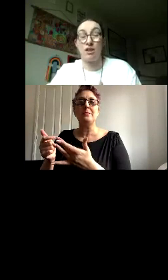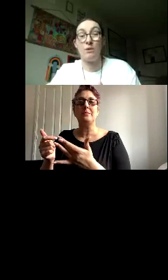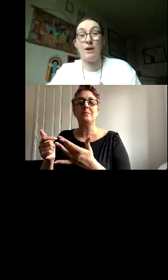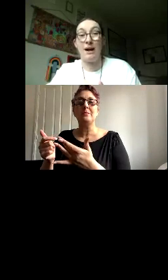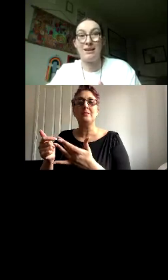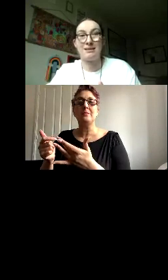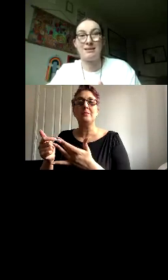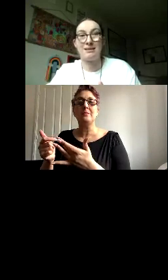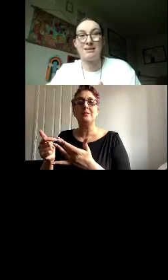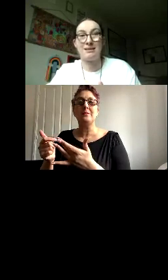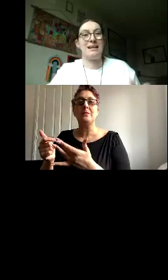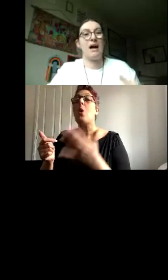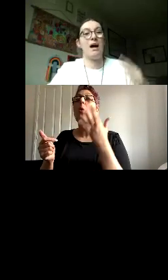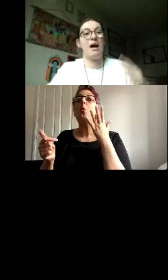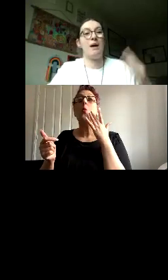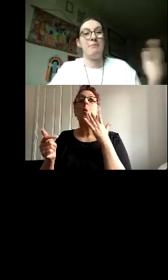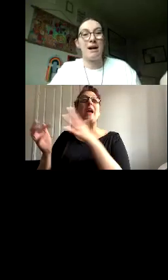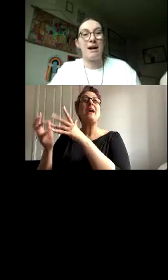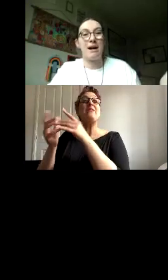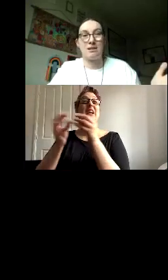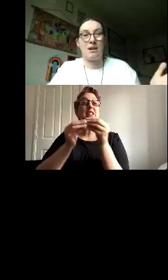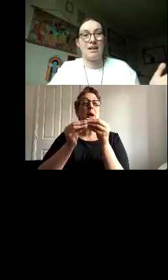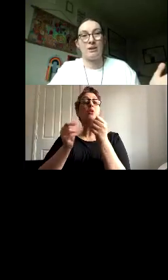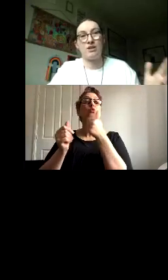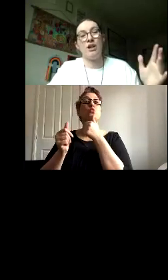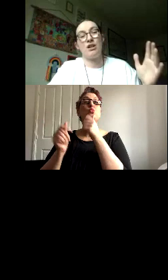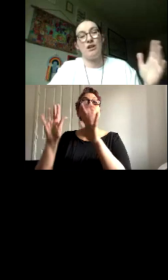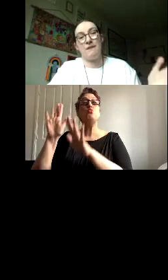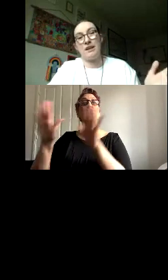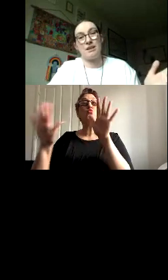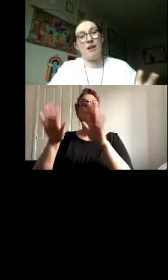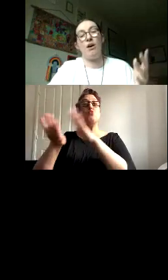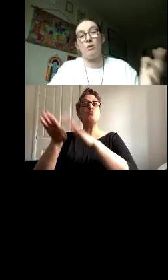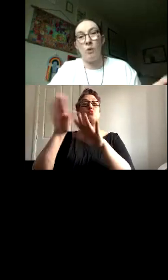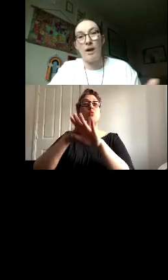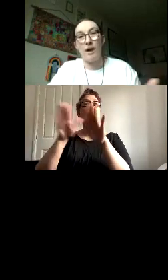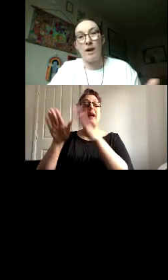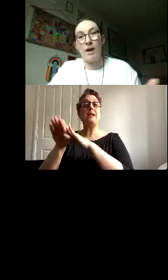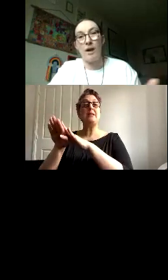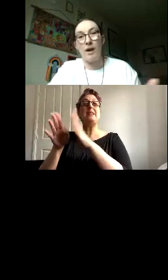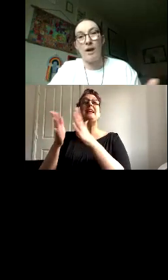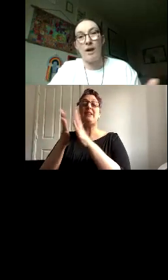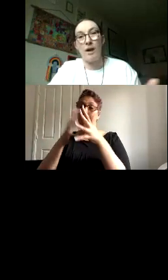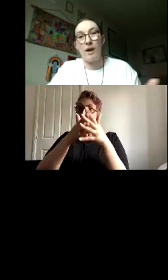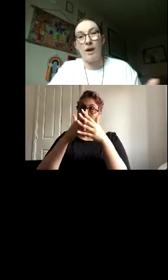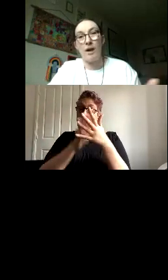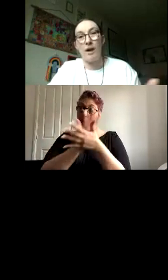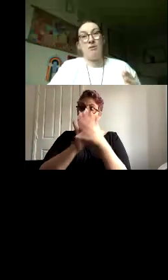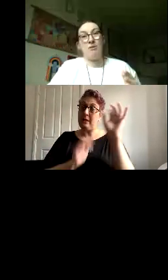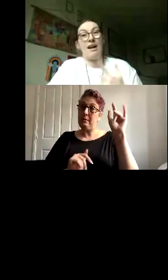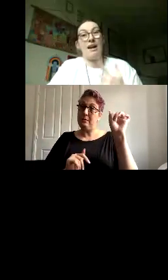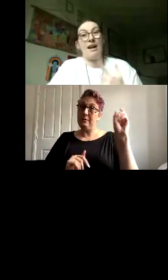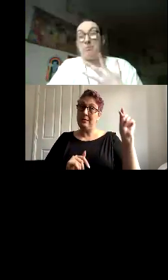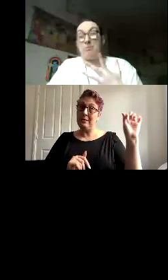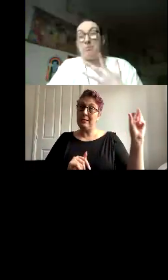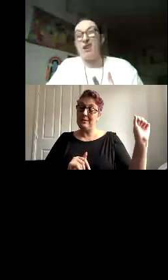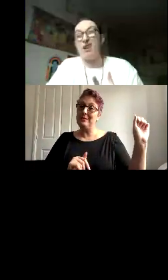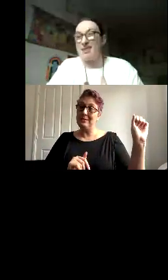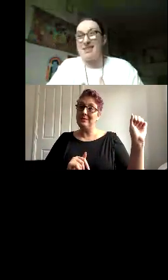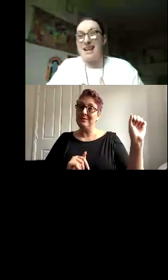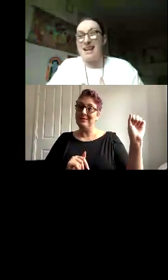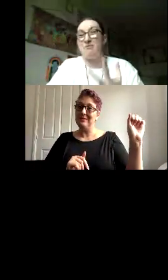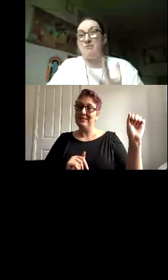this with 2 hands, and in American Sign Language, you finger spell on 1 hand. So I have a pretty